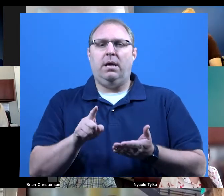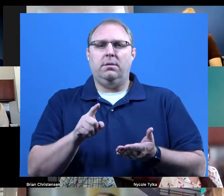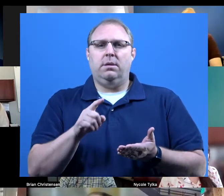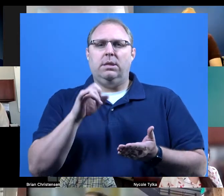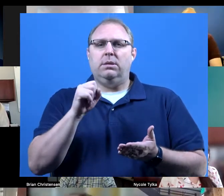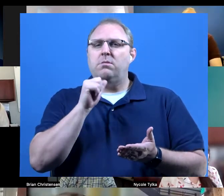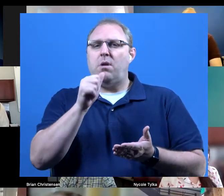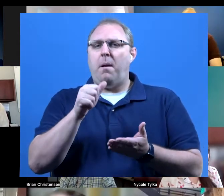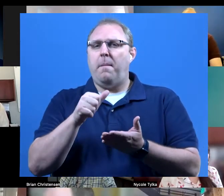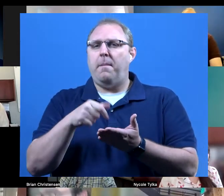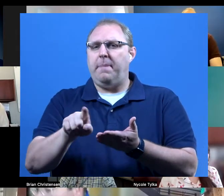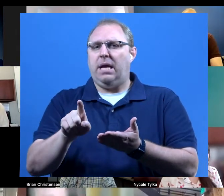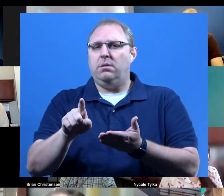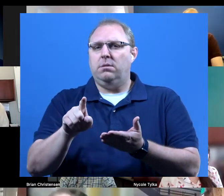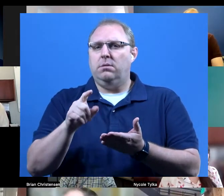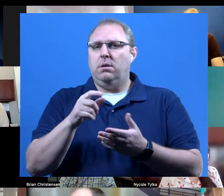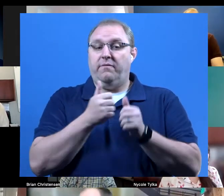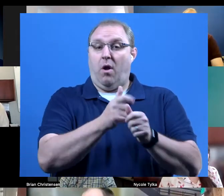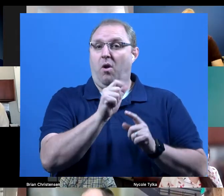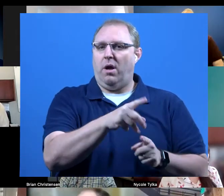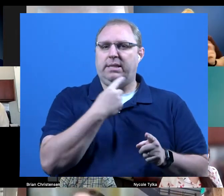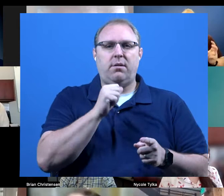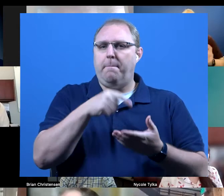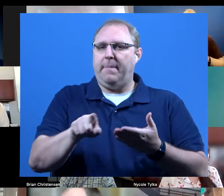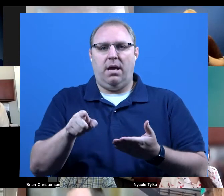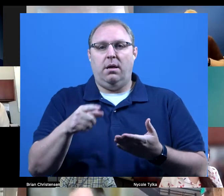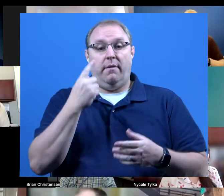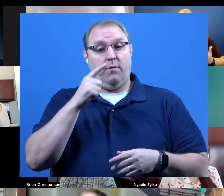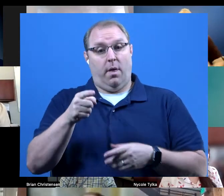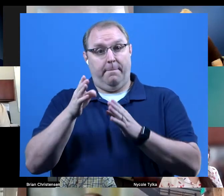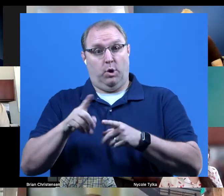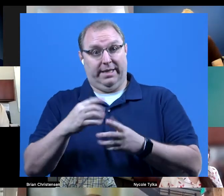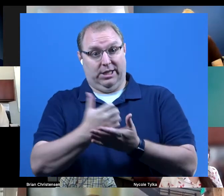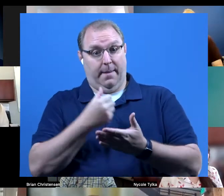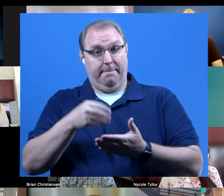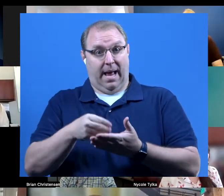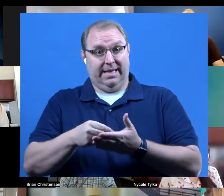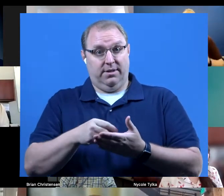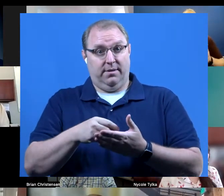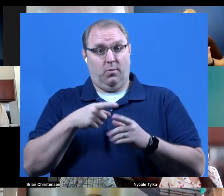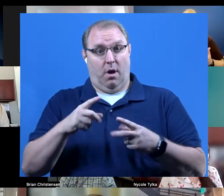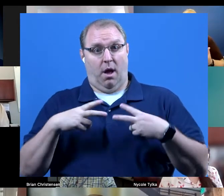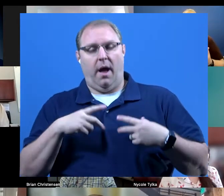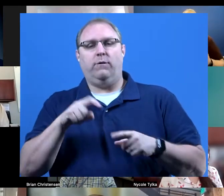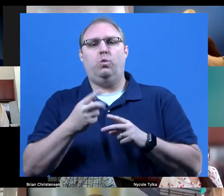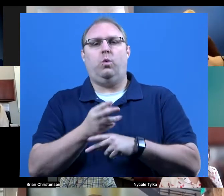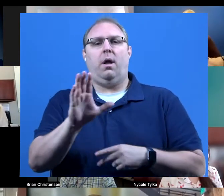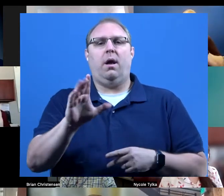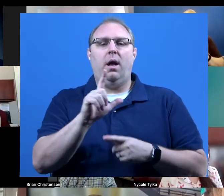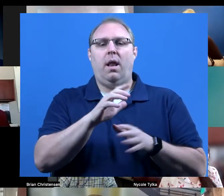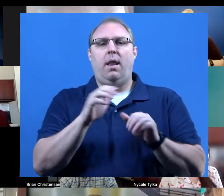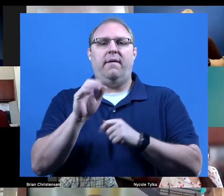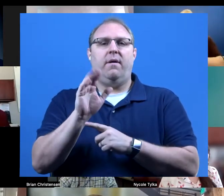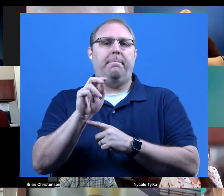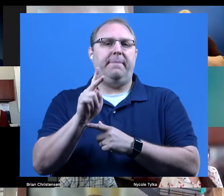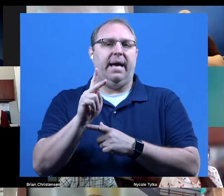Okay, so is this paid or unpaid leave? Well, it's unpaid leave according to the law. In order for an employee to be paid,